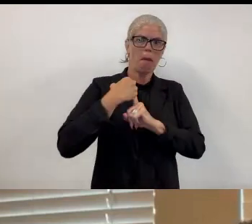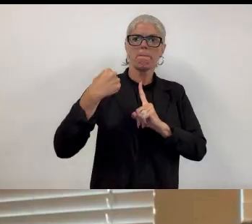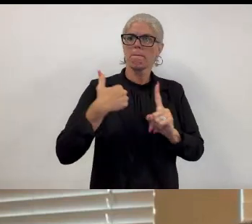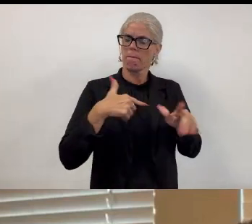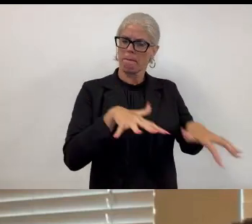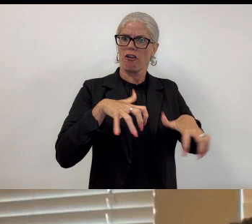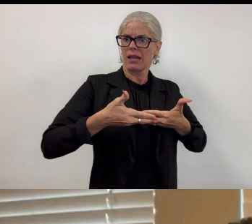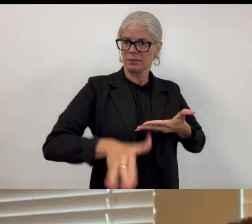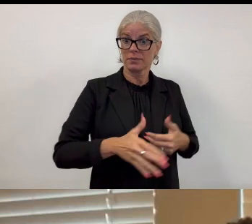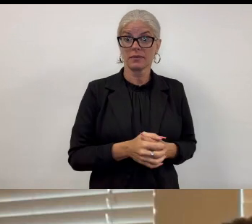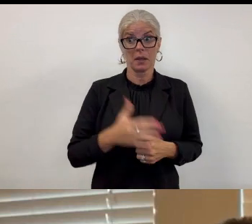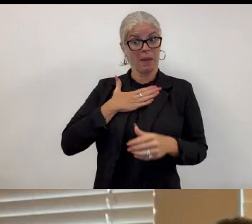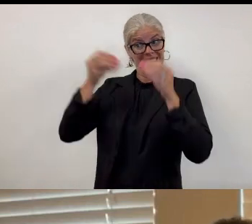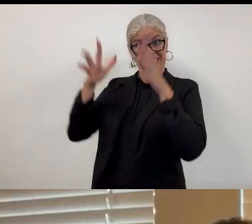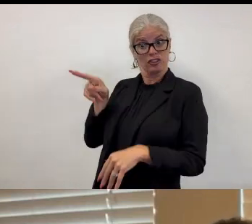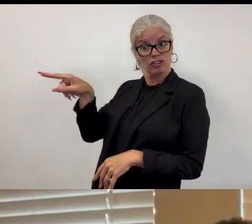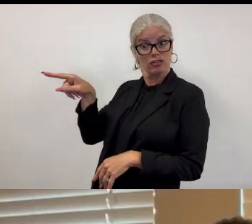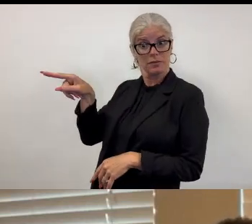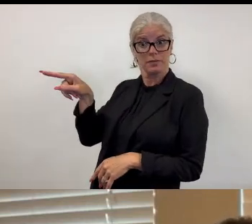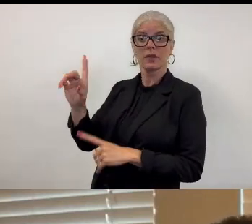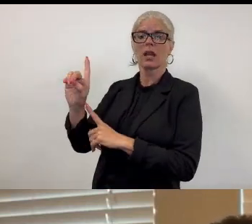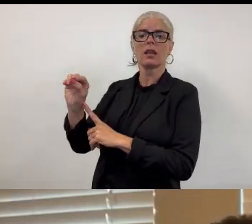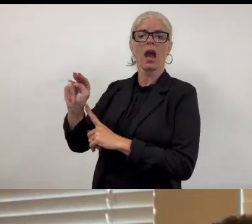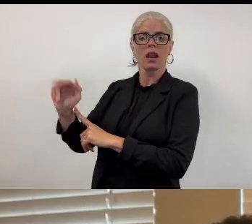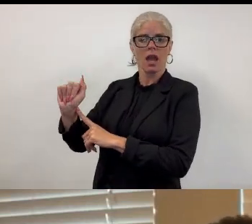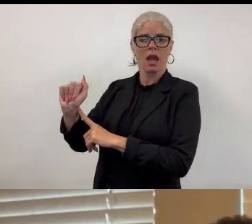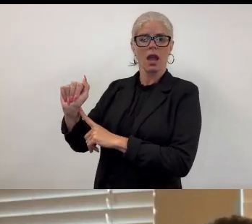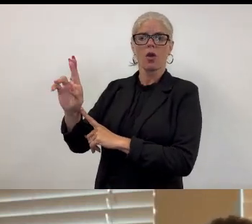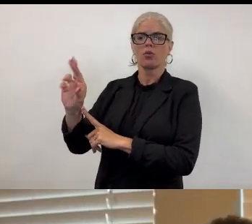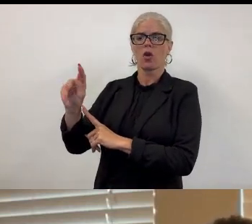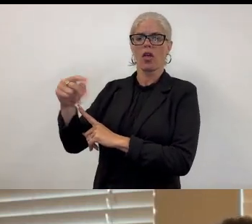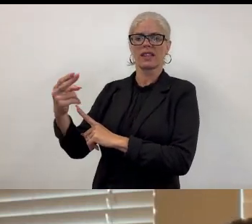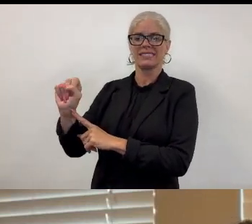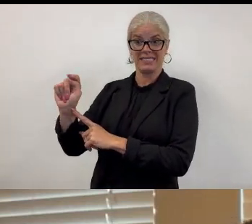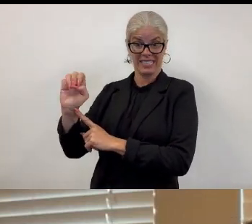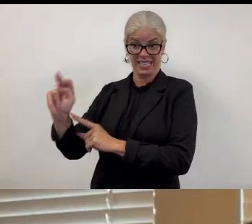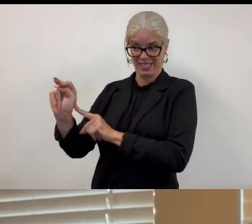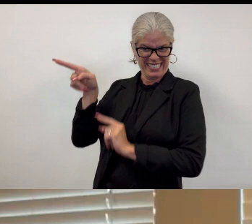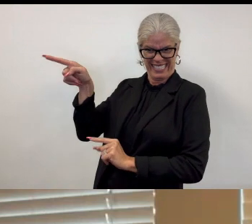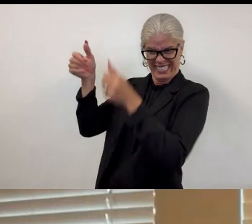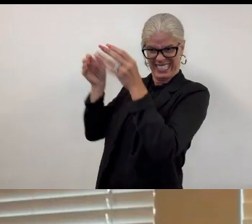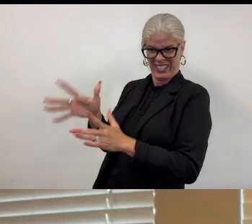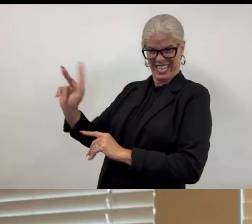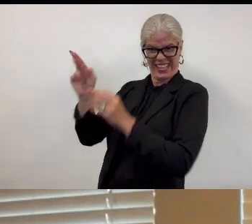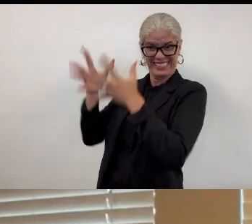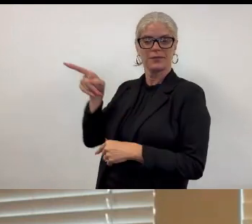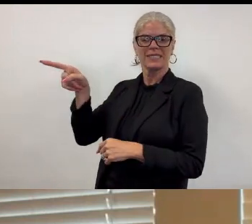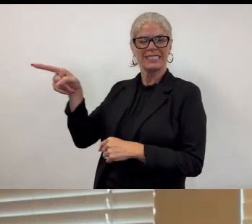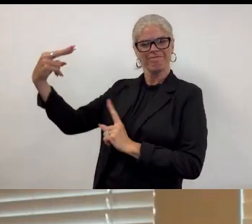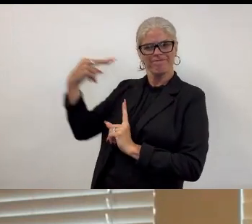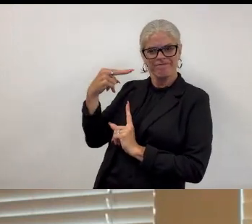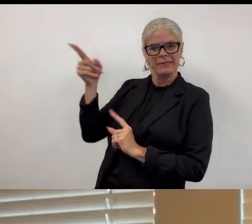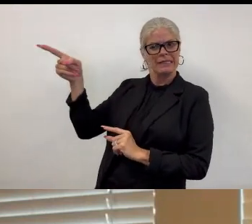3 years old when I became paralyzed. And my kindergarten teacher, a woman named Donna Rothstein,